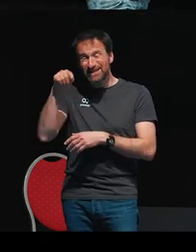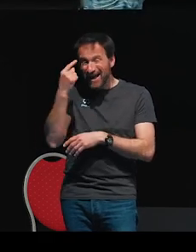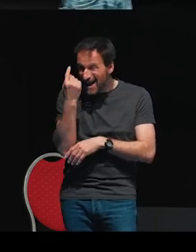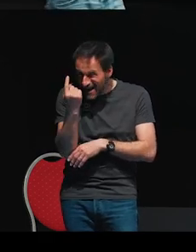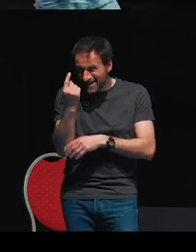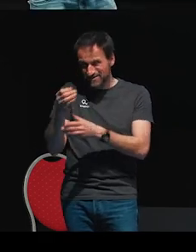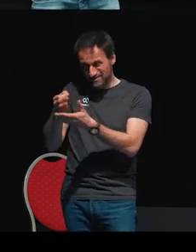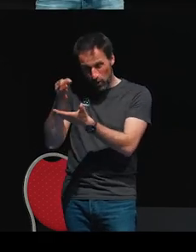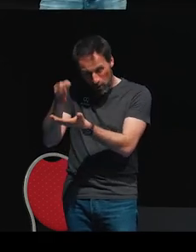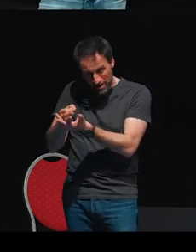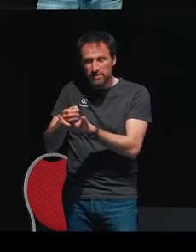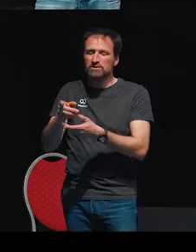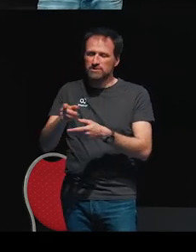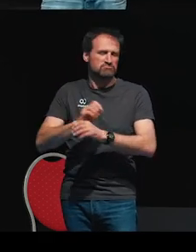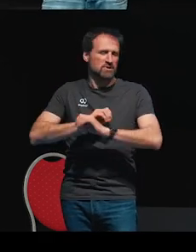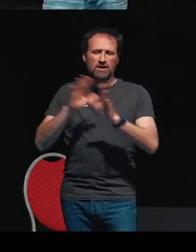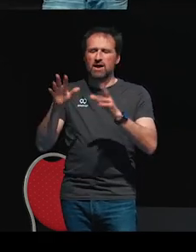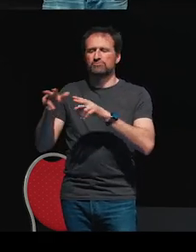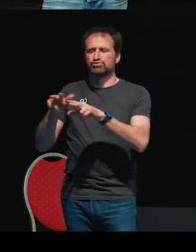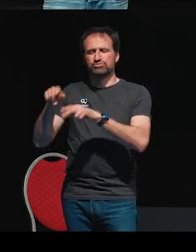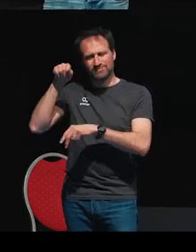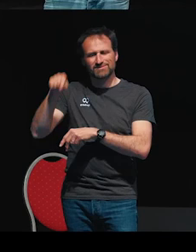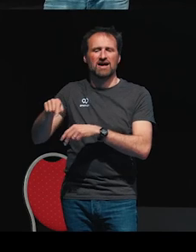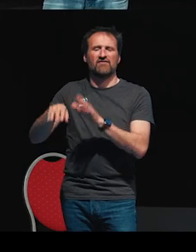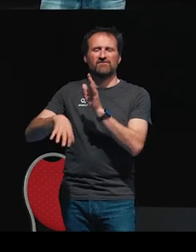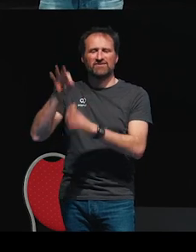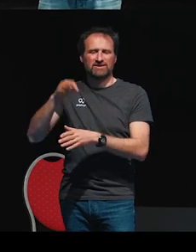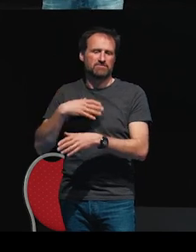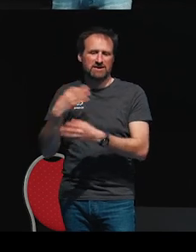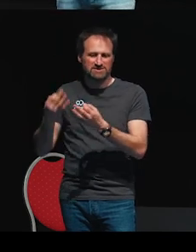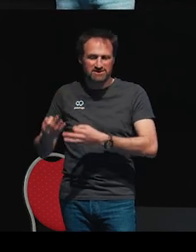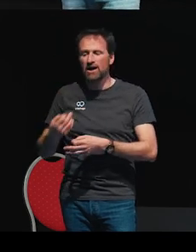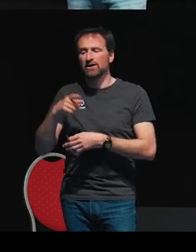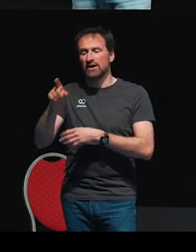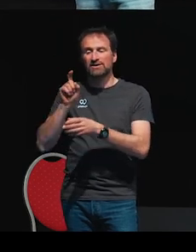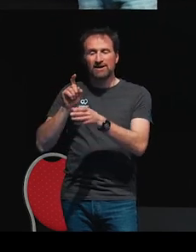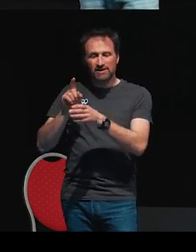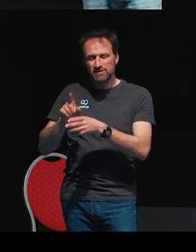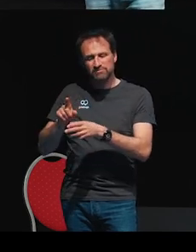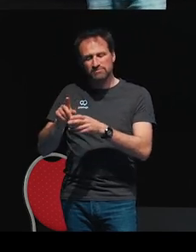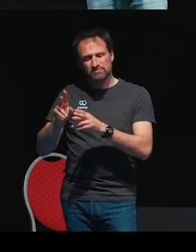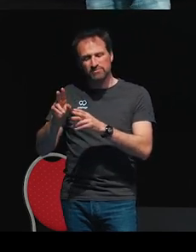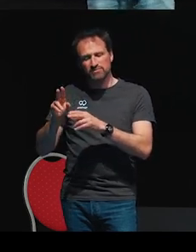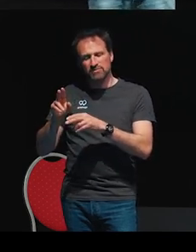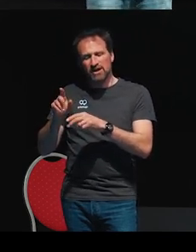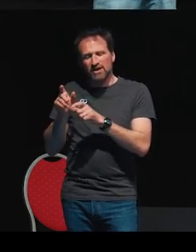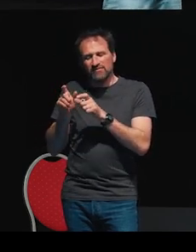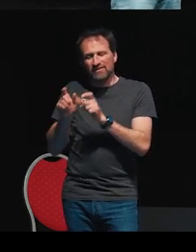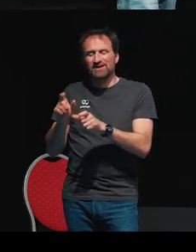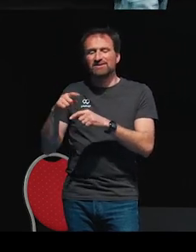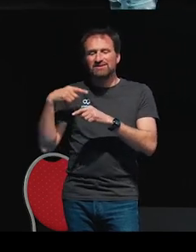can find all this stuff. It helps you to avoid cyclic dependencies, and of course, it will reduce the data that you